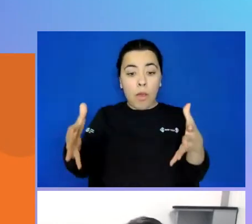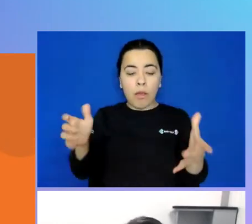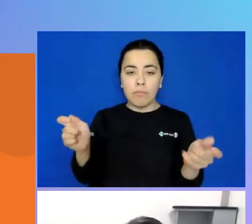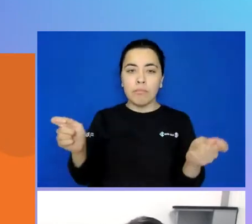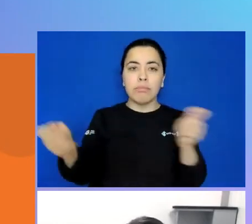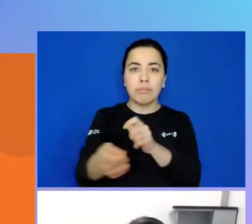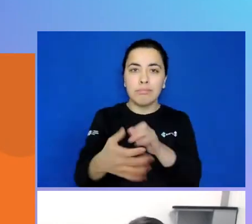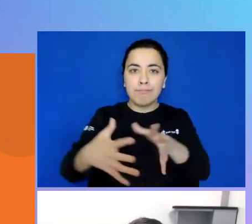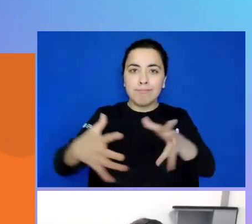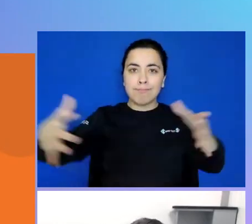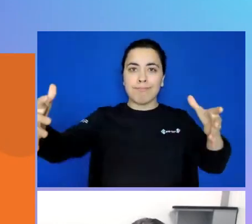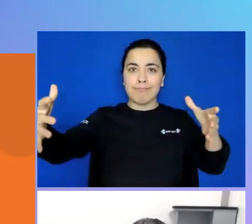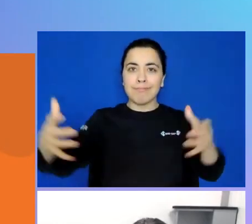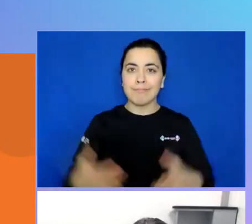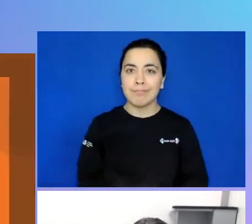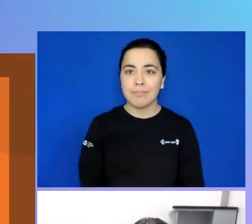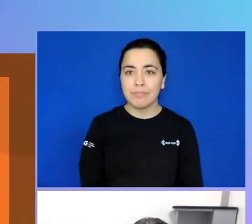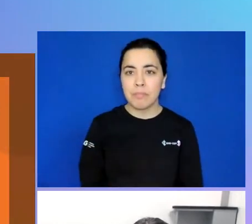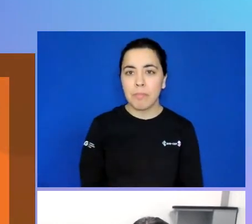So,